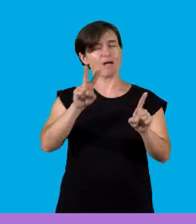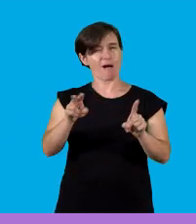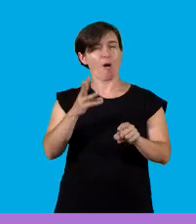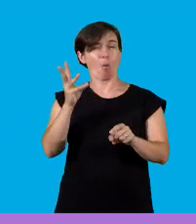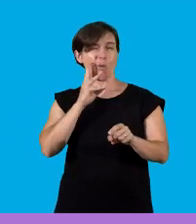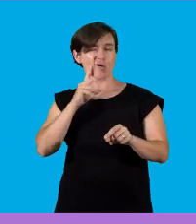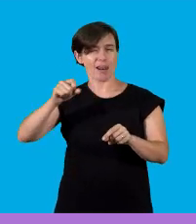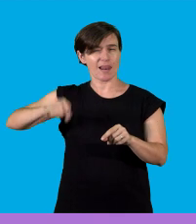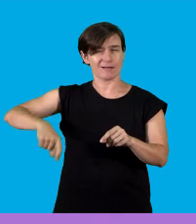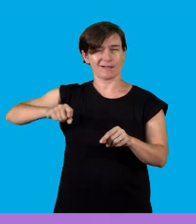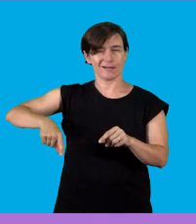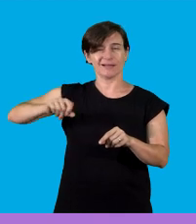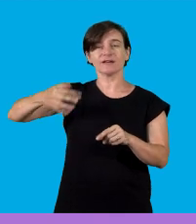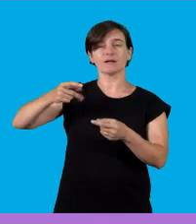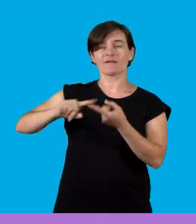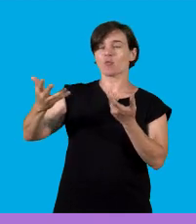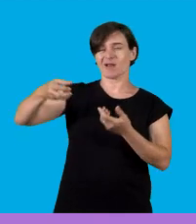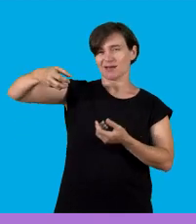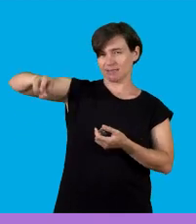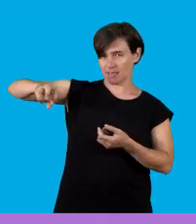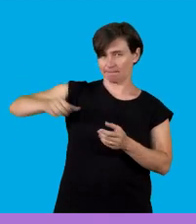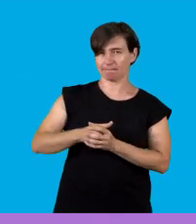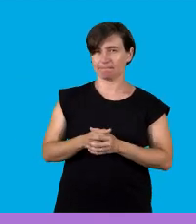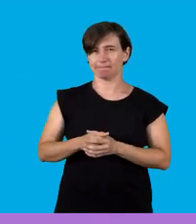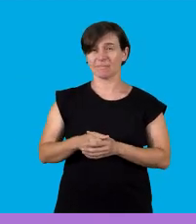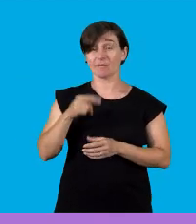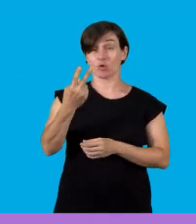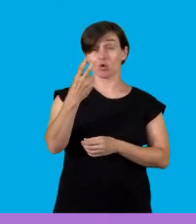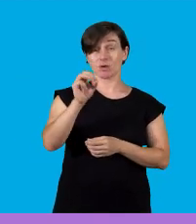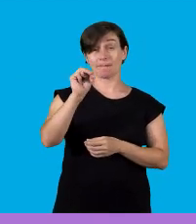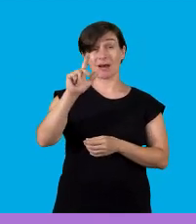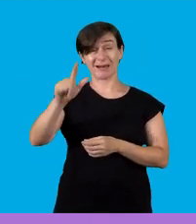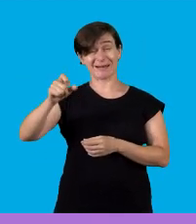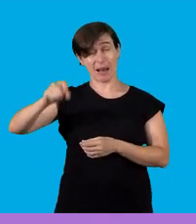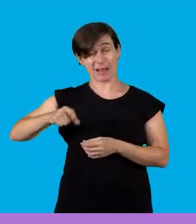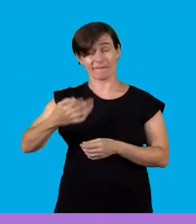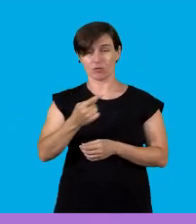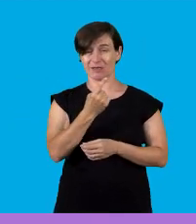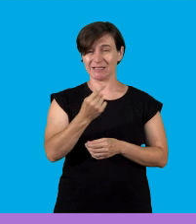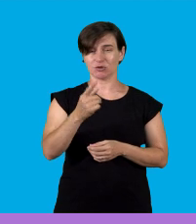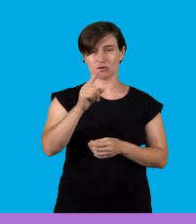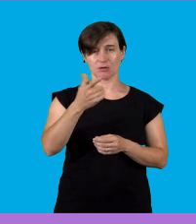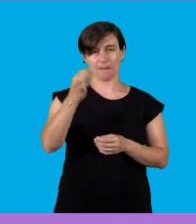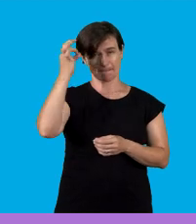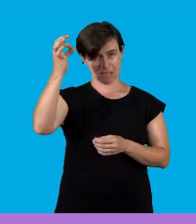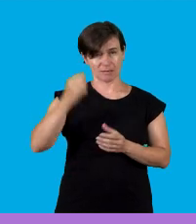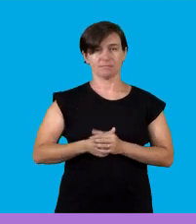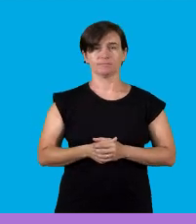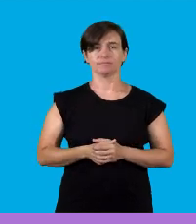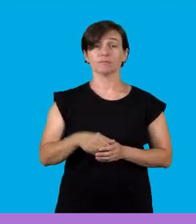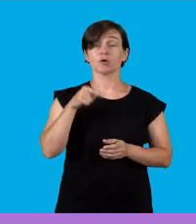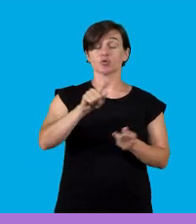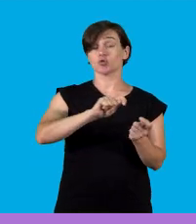is leaking from a tap at a rate of 20 milliliters per minute. Convert this rate